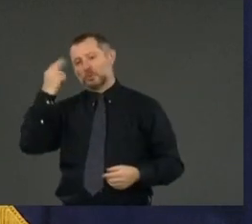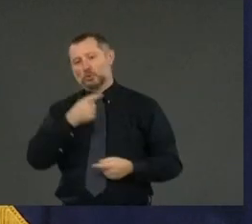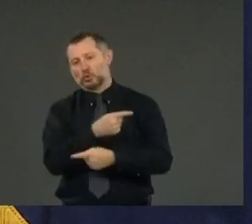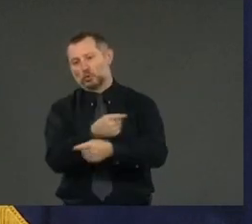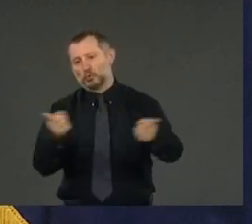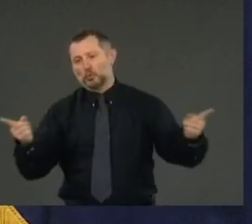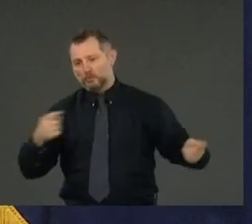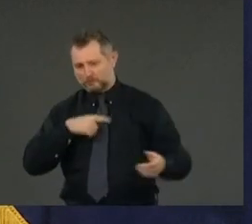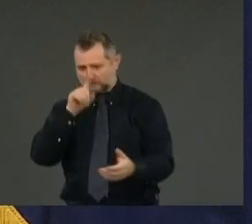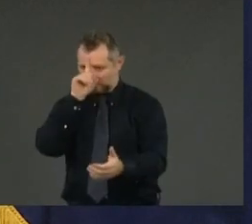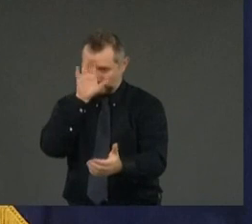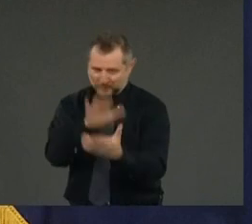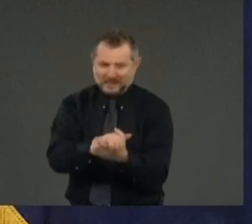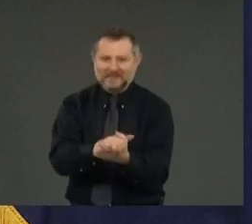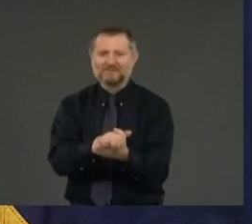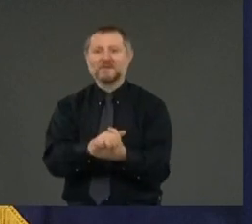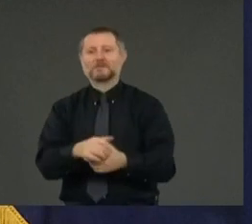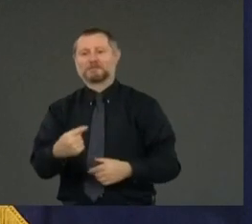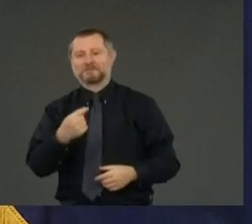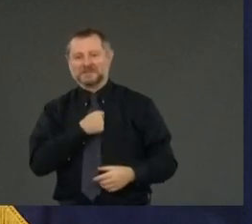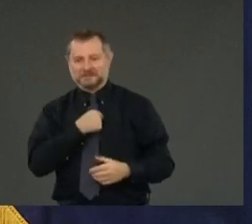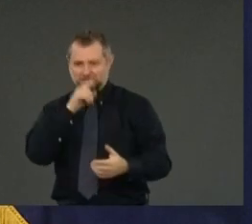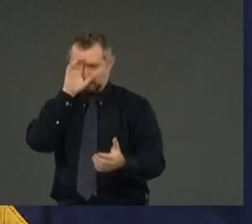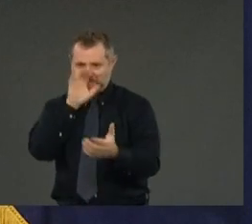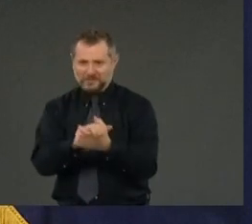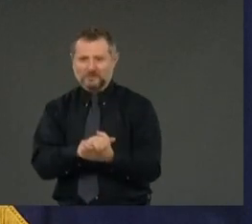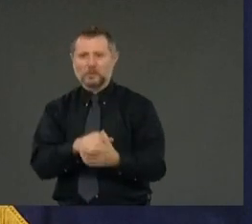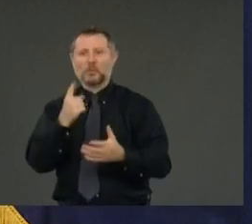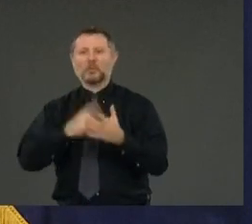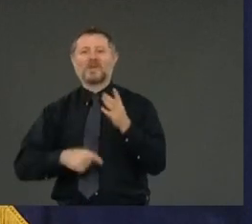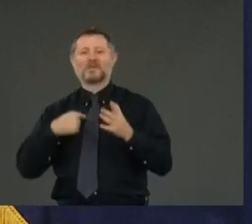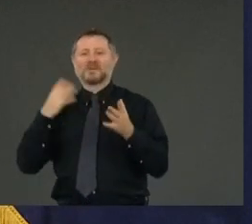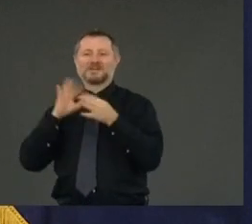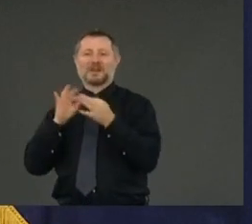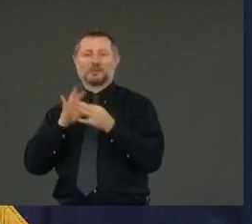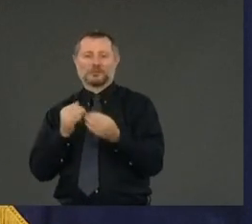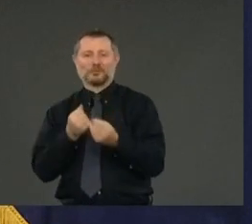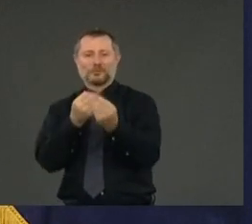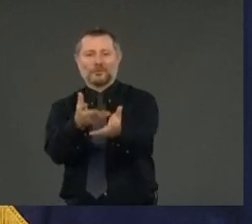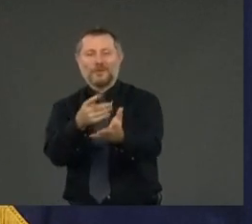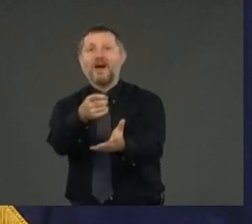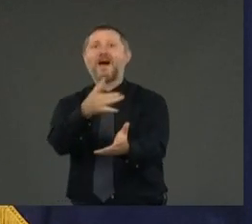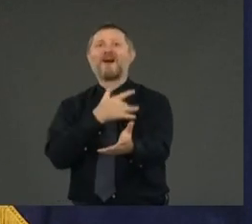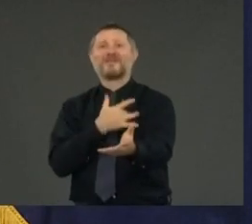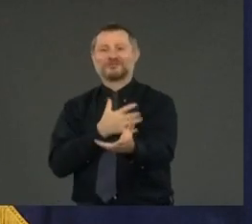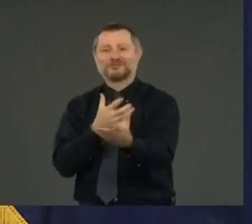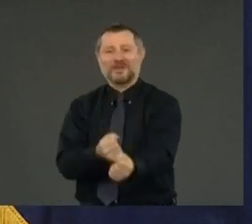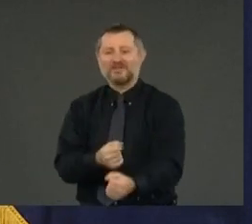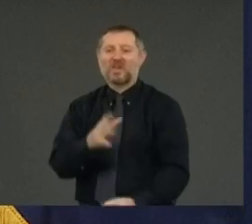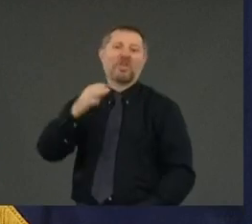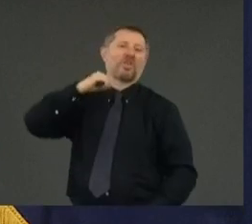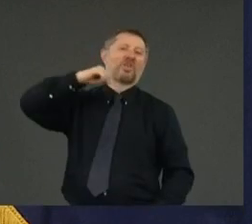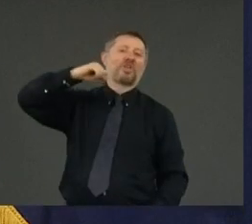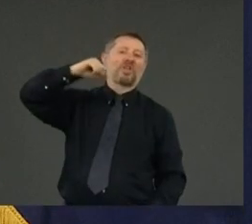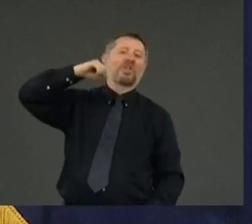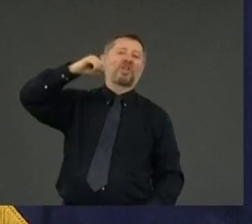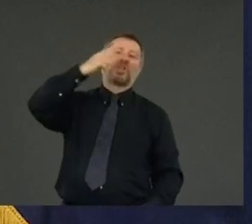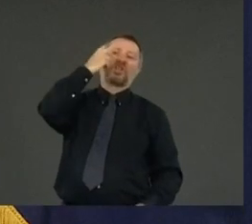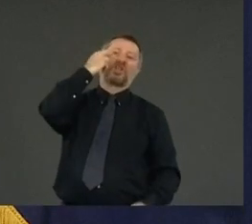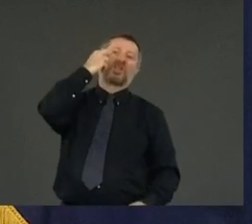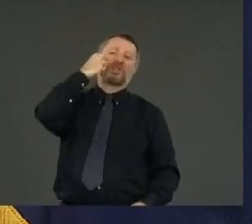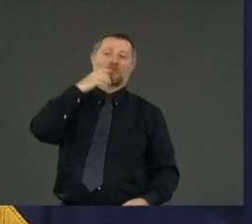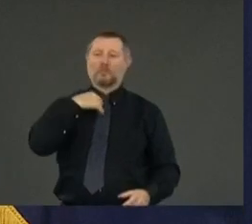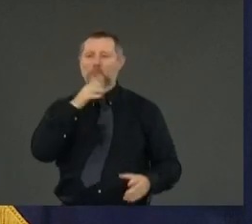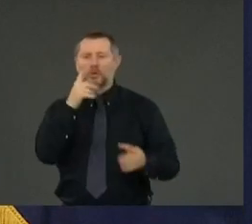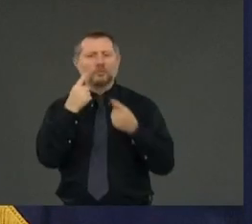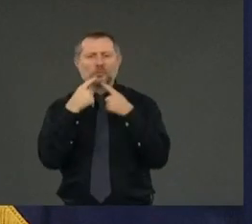want you to believe what I'm saying is true, because if you don't believe it or if you're skeptical, then it's not going to work for you. And